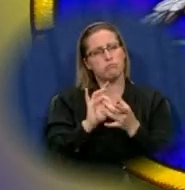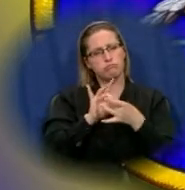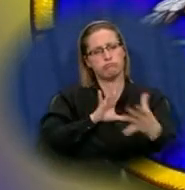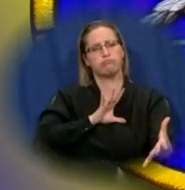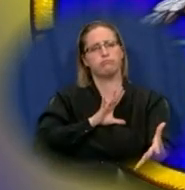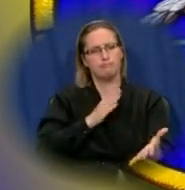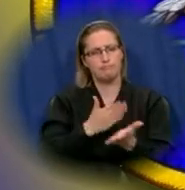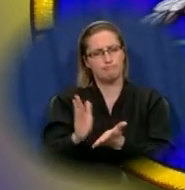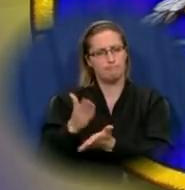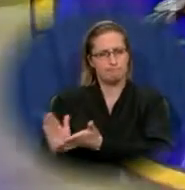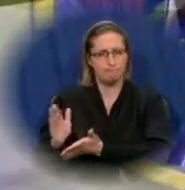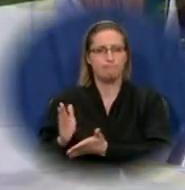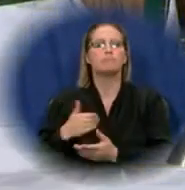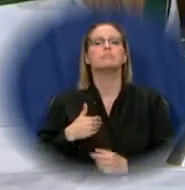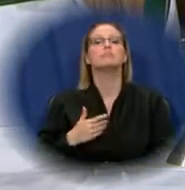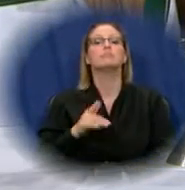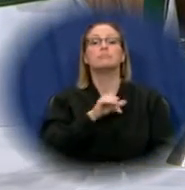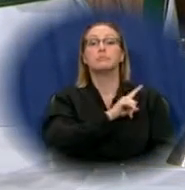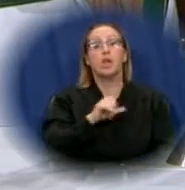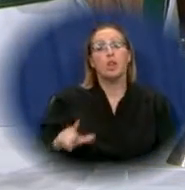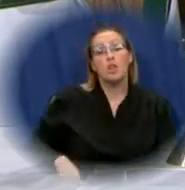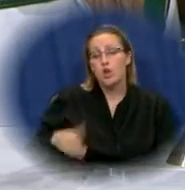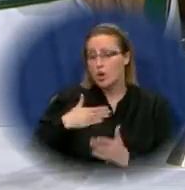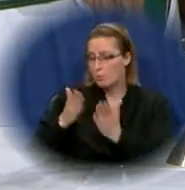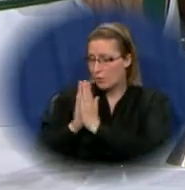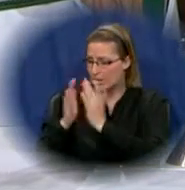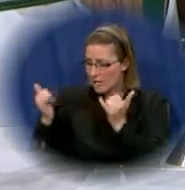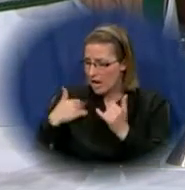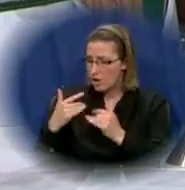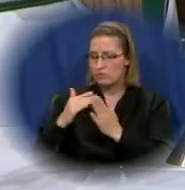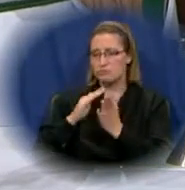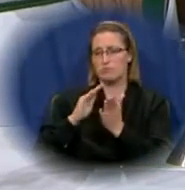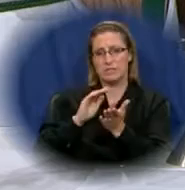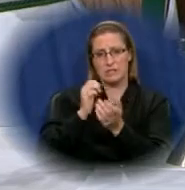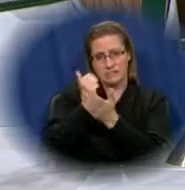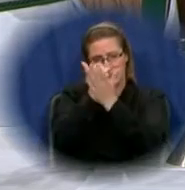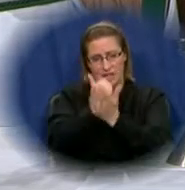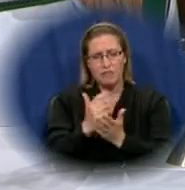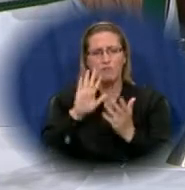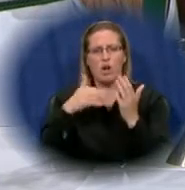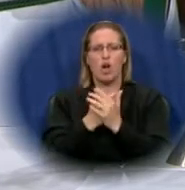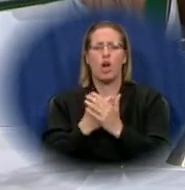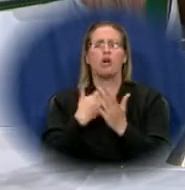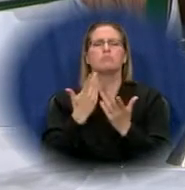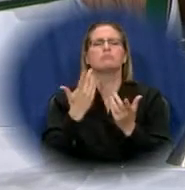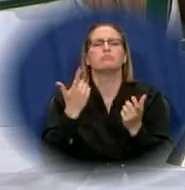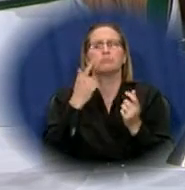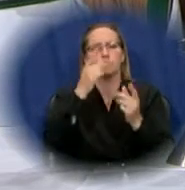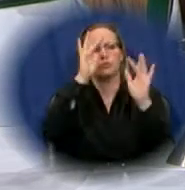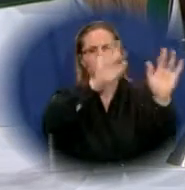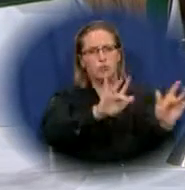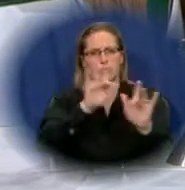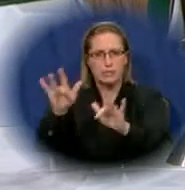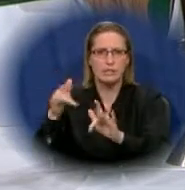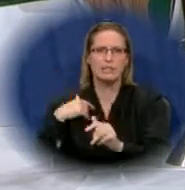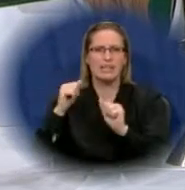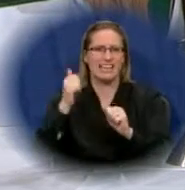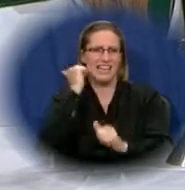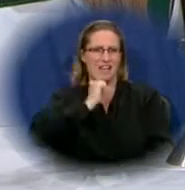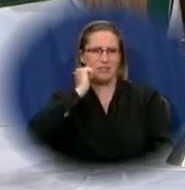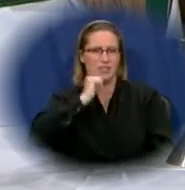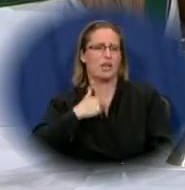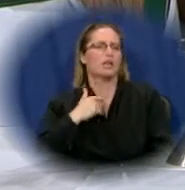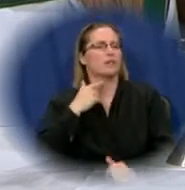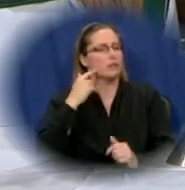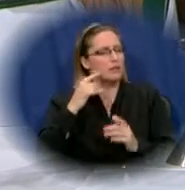from evil. Deliver us, Lord, we pray, from every evil. Graciously grant peace in our days, that by the help of your mercy, we may be